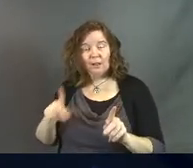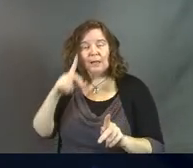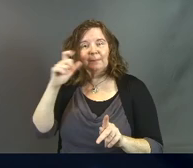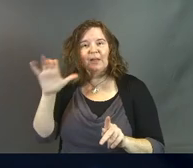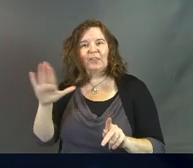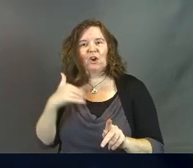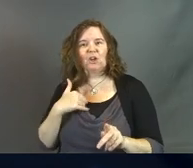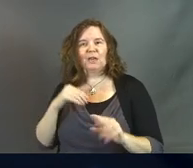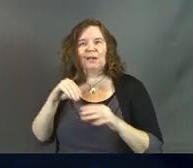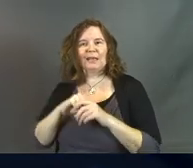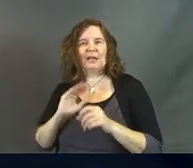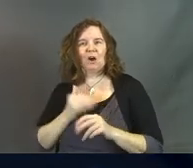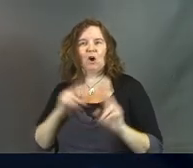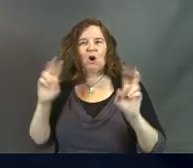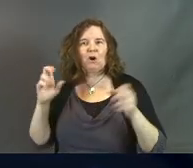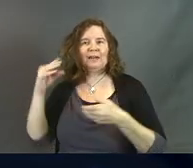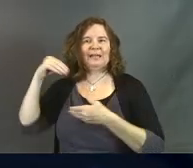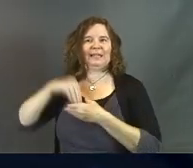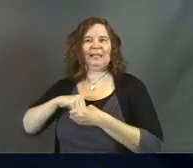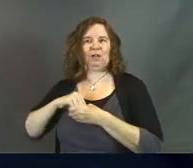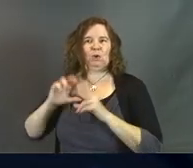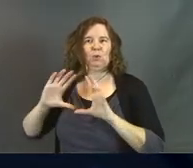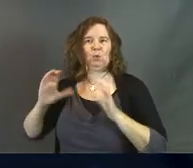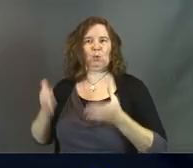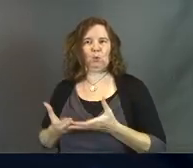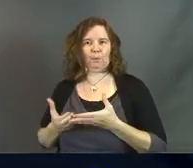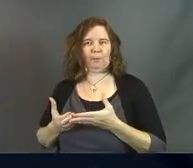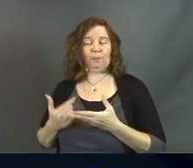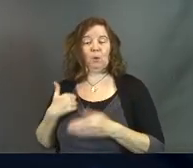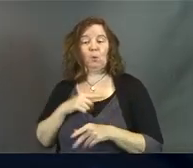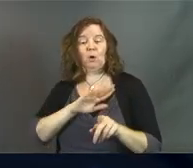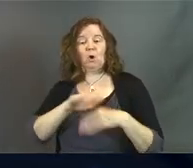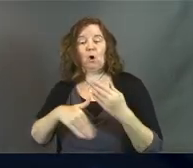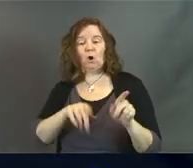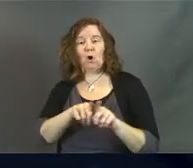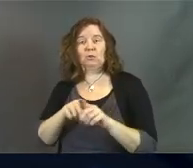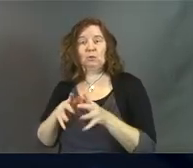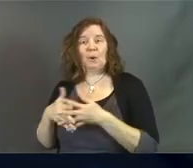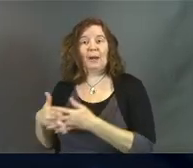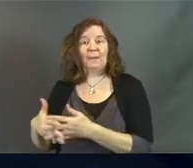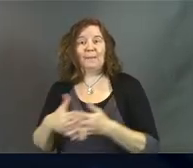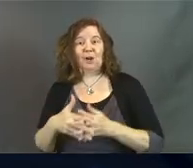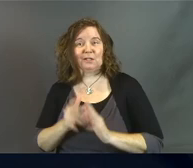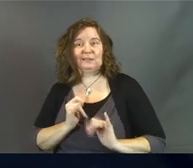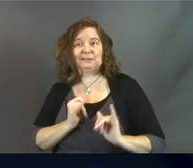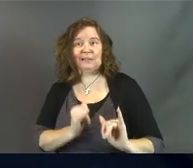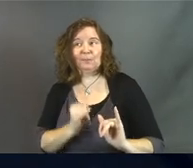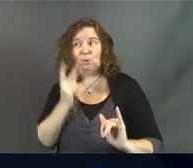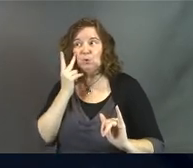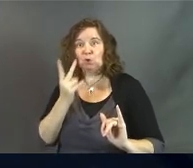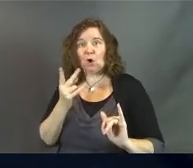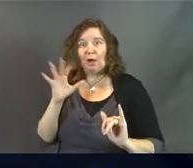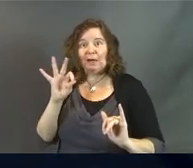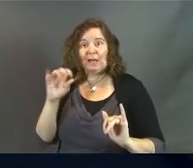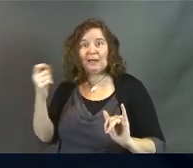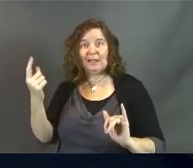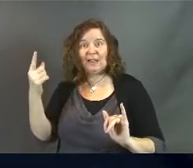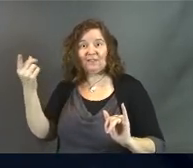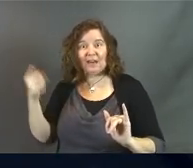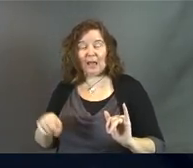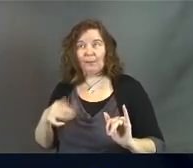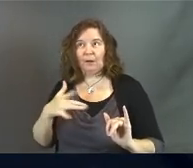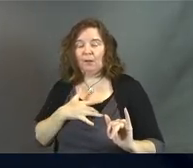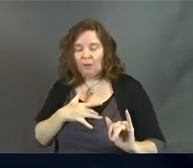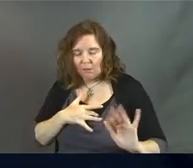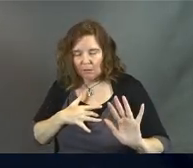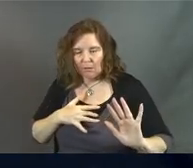is because they're in our in-group. We're also an American who saw that happen, and we felt all